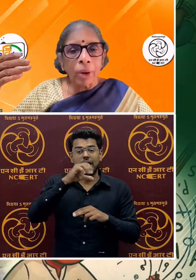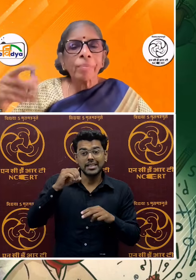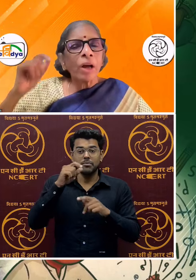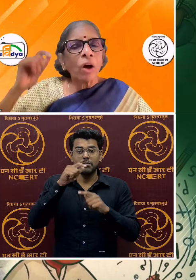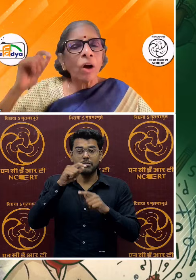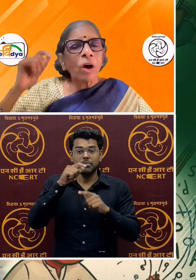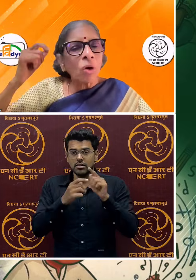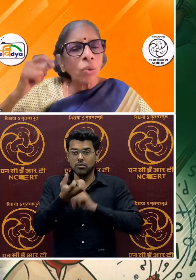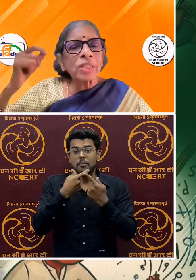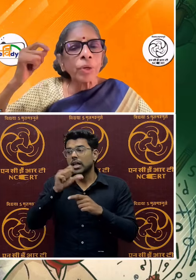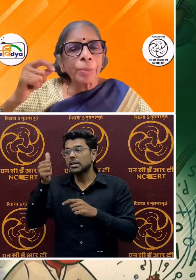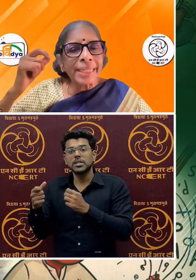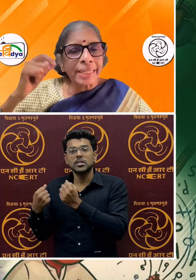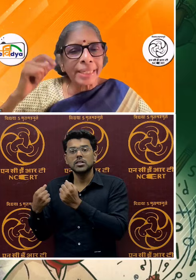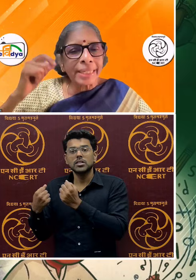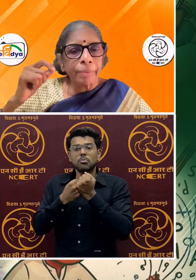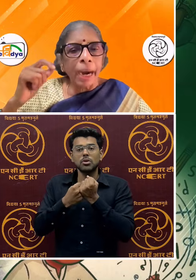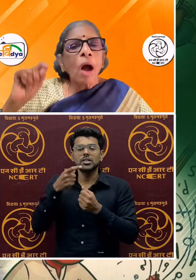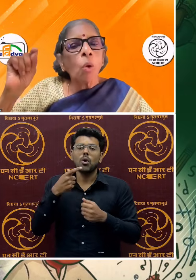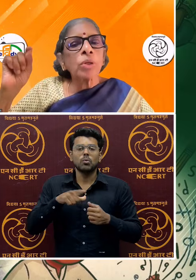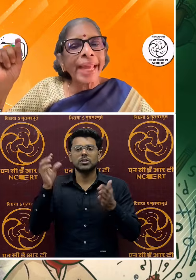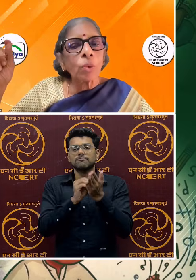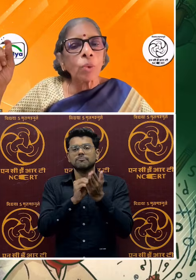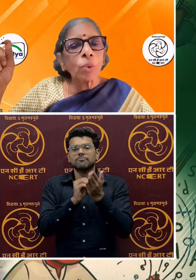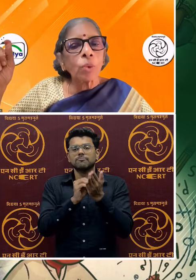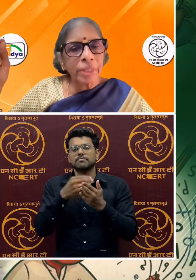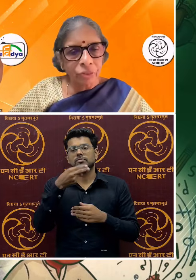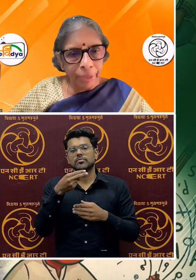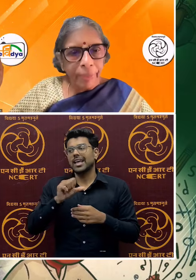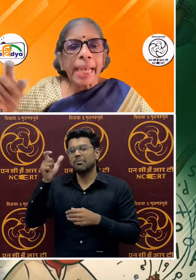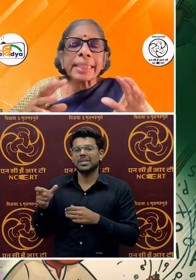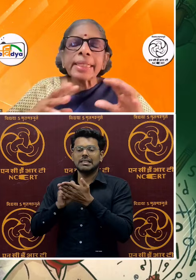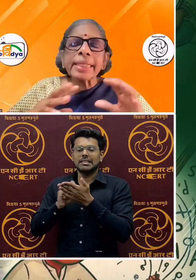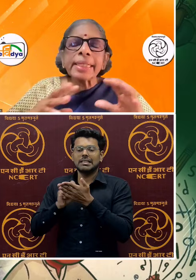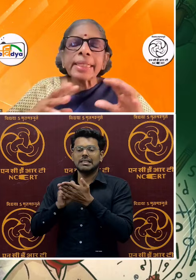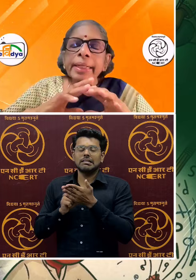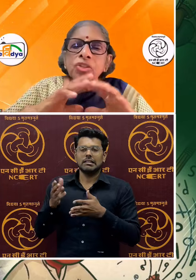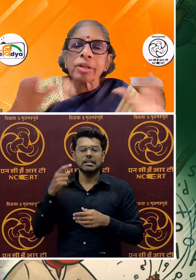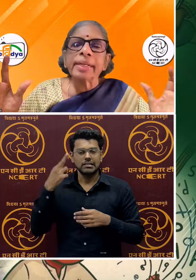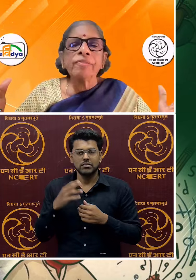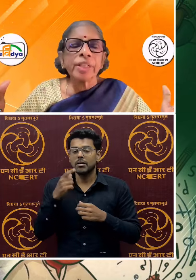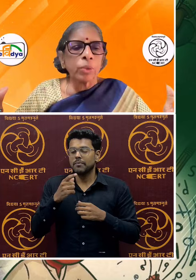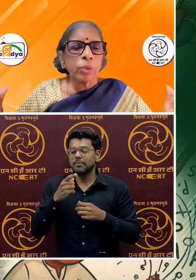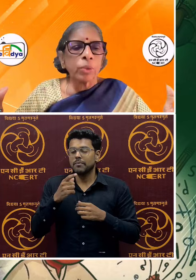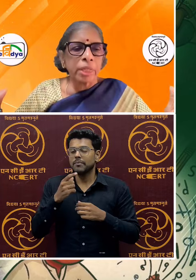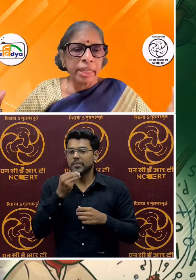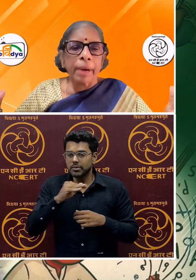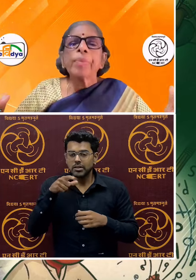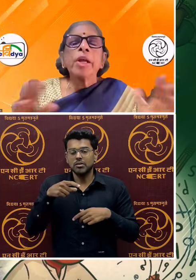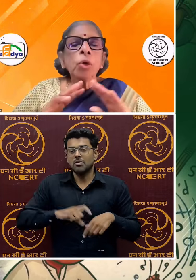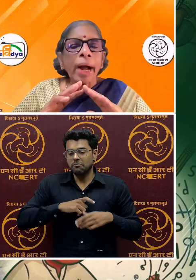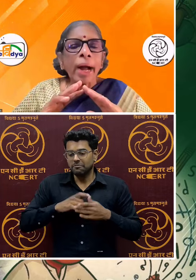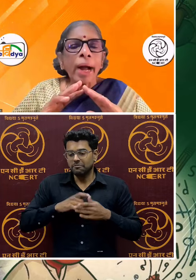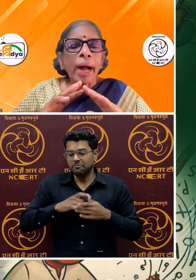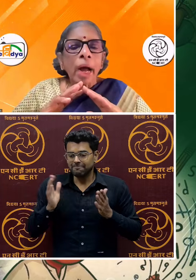from someone, there is always going to be a stigma. Oh, they wrote it for me. Let's make these children live without a